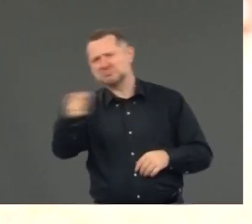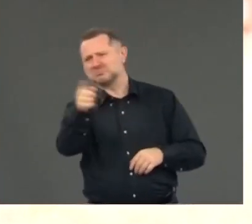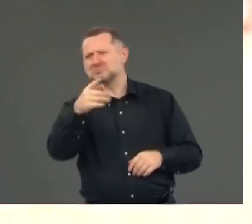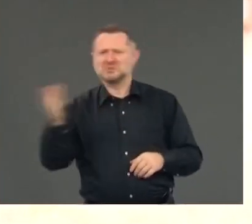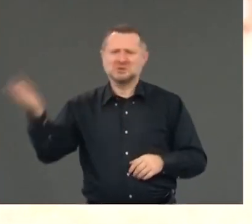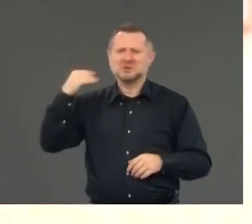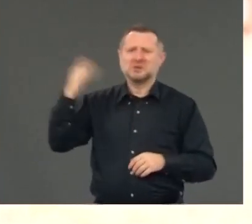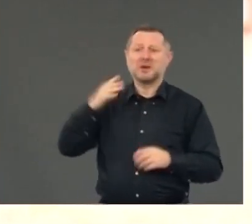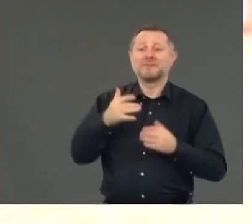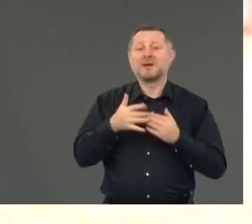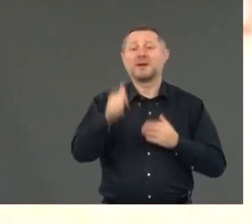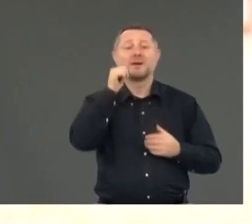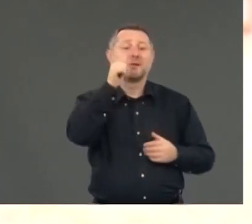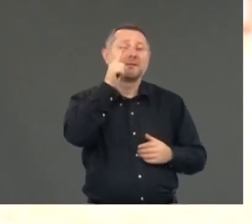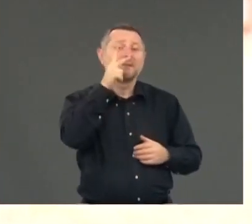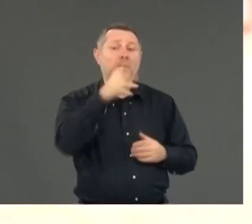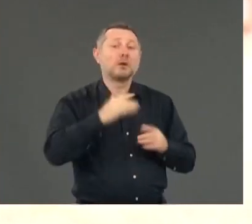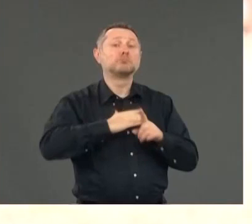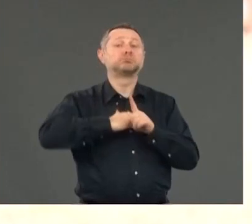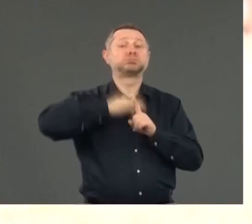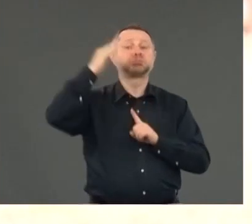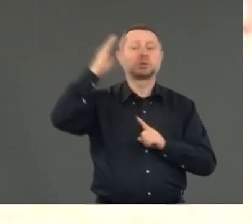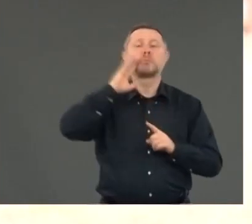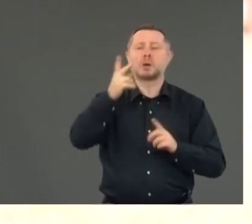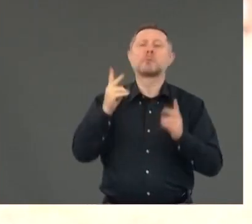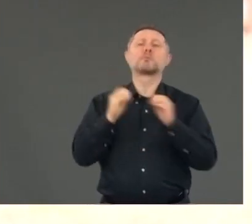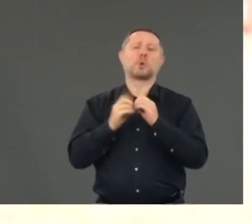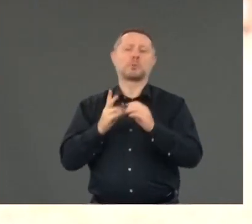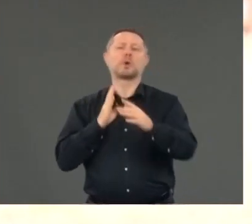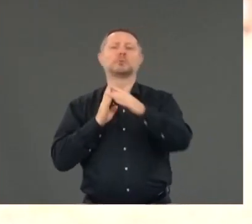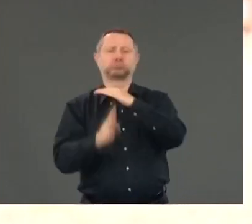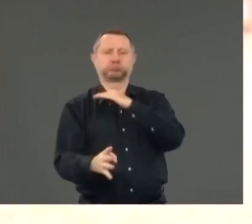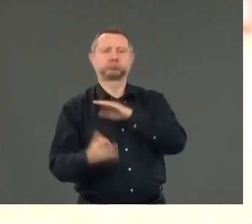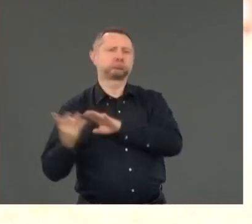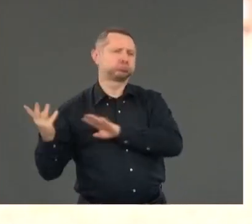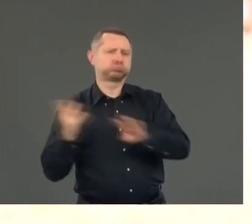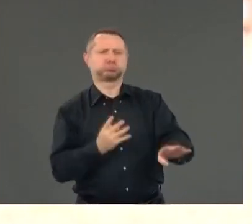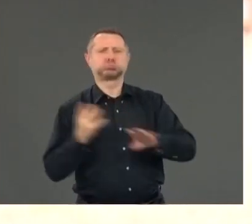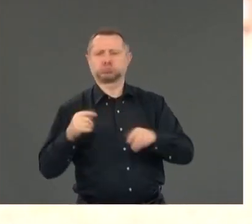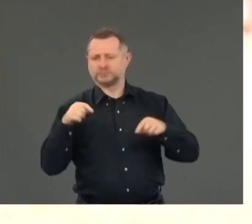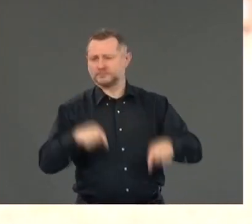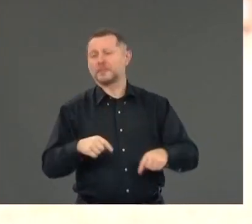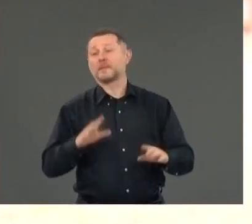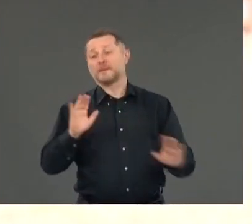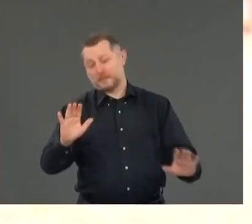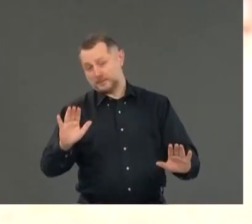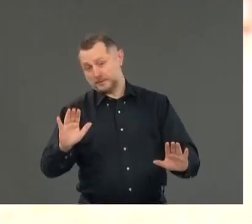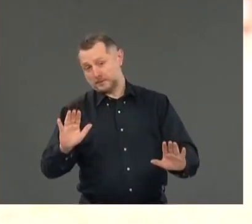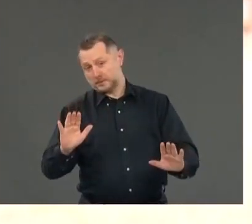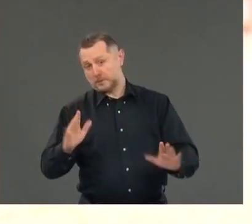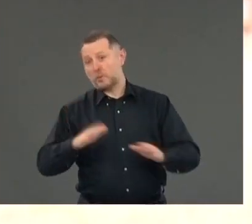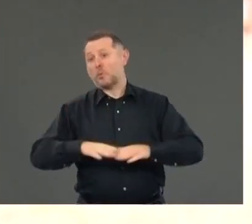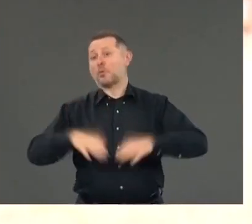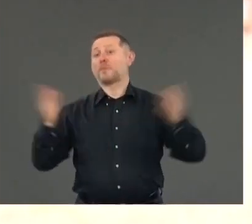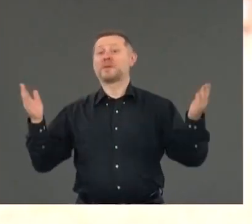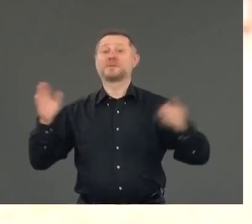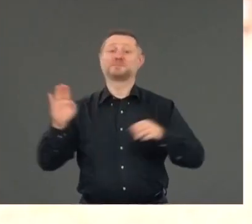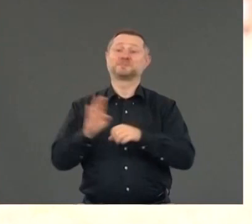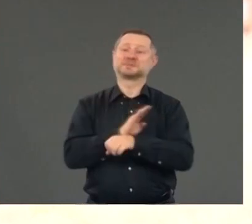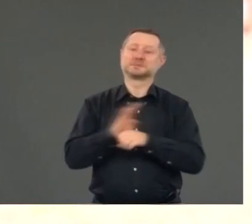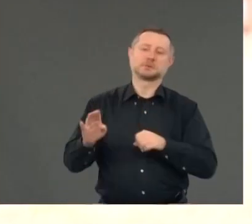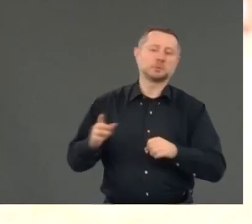I expect more people will come. And the reopening of the economy is going to be across the board, right? We